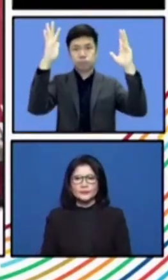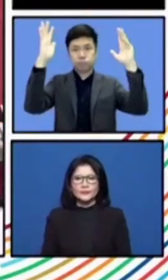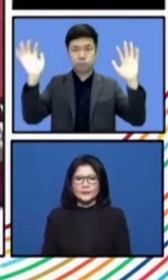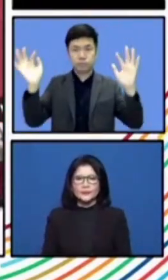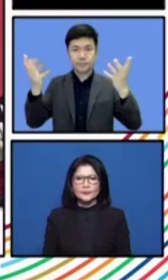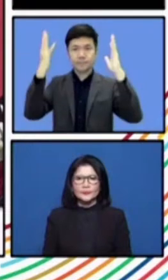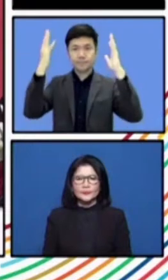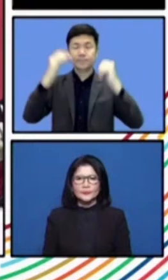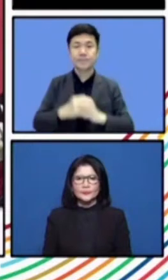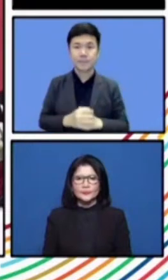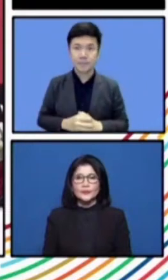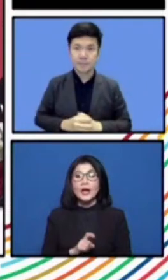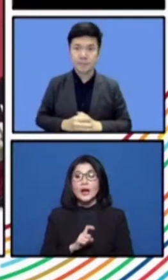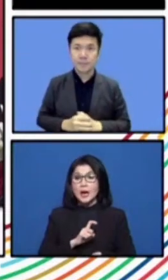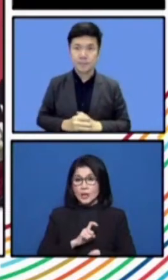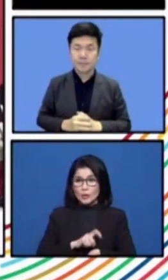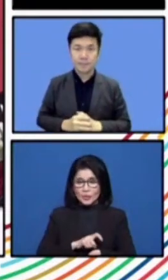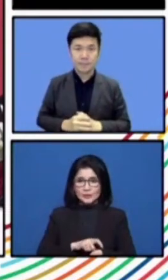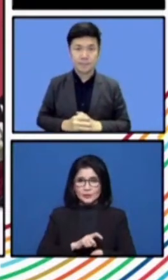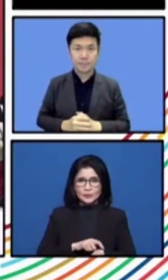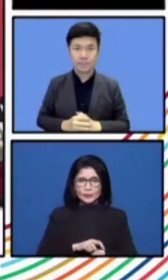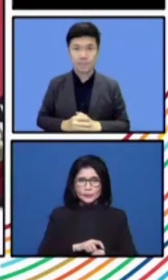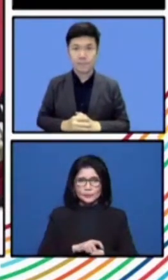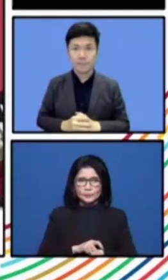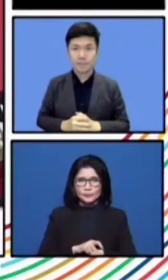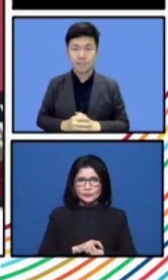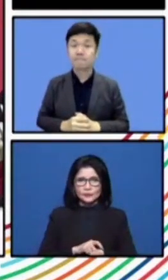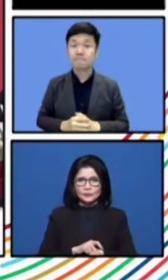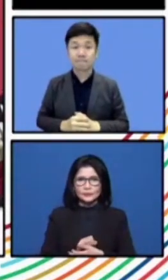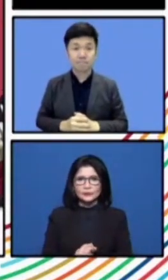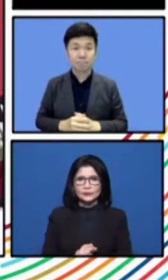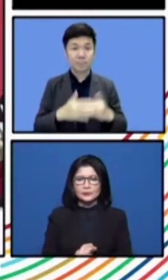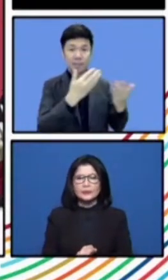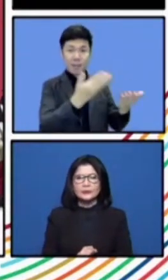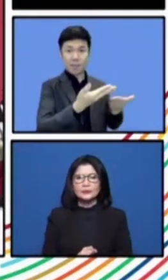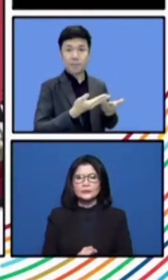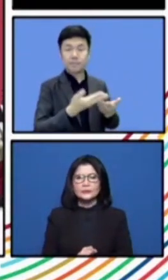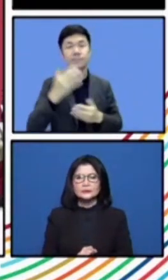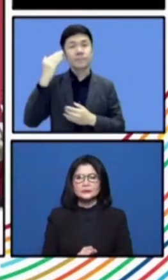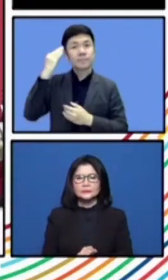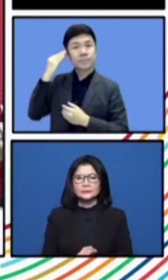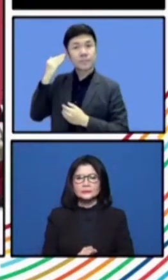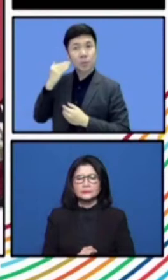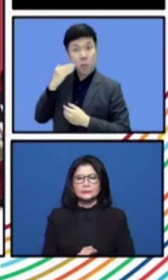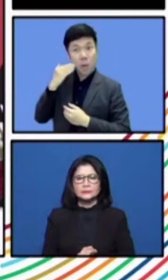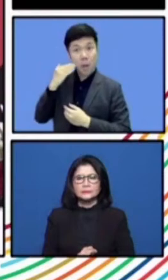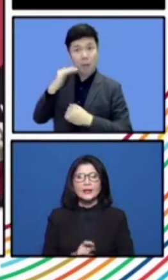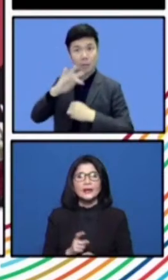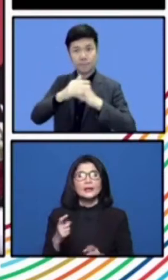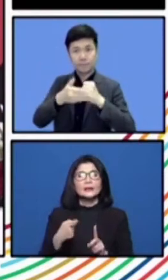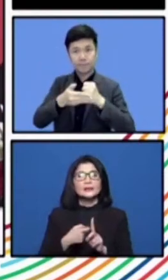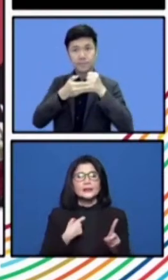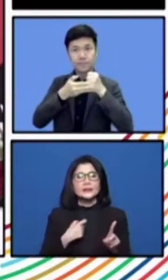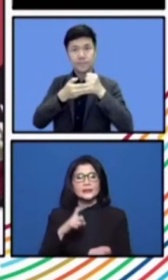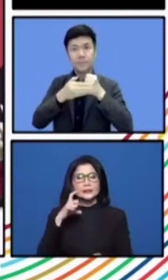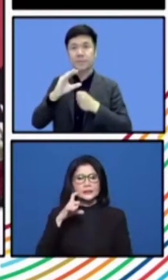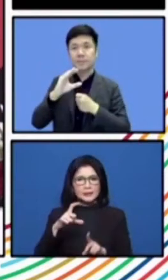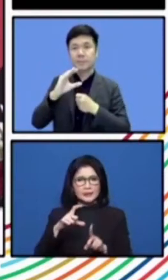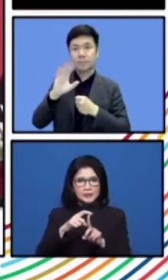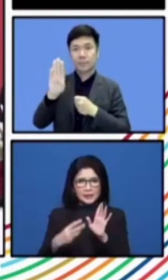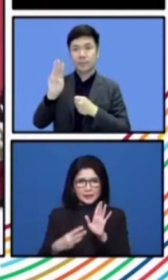now give the floor to tariel from CBM you have the floor